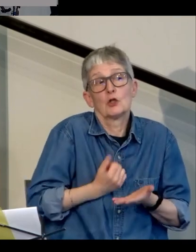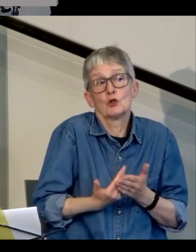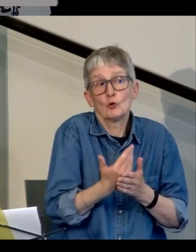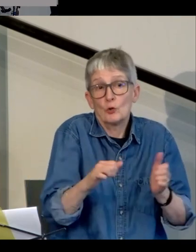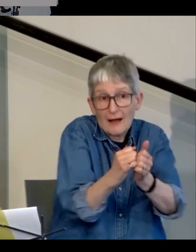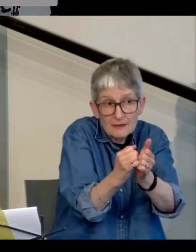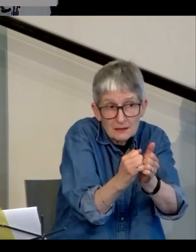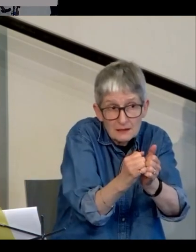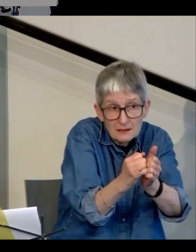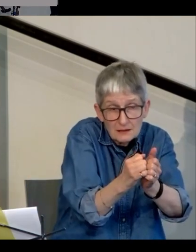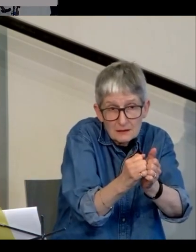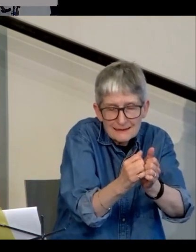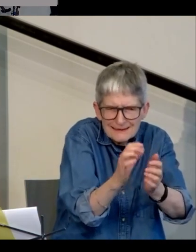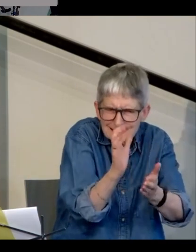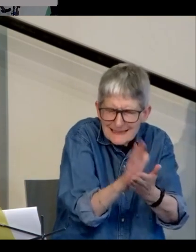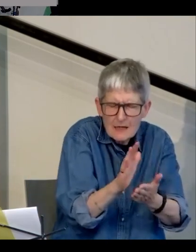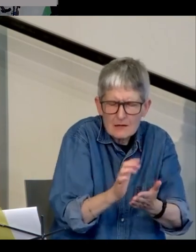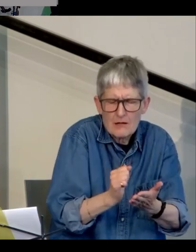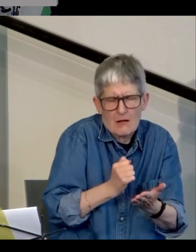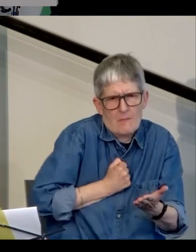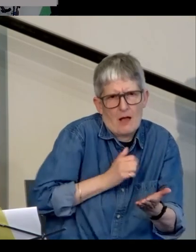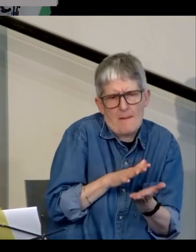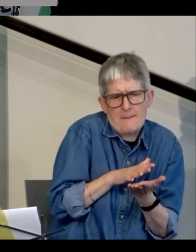covenant sealed in my blood,